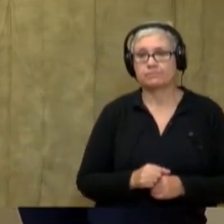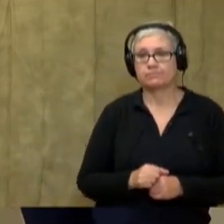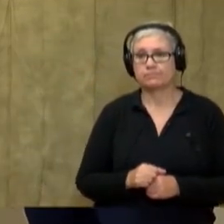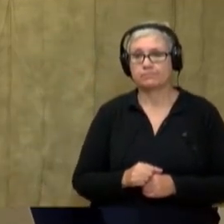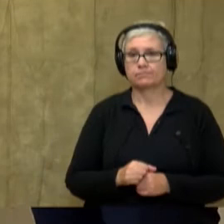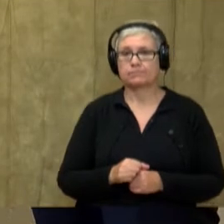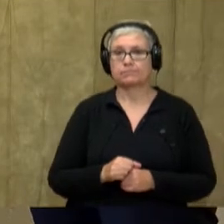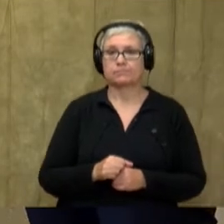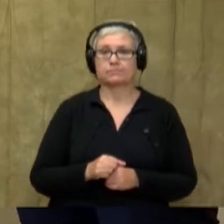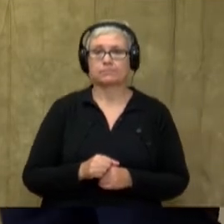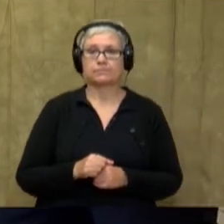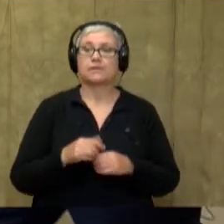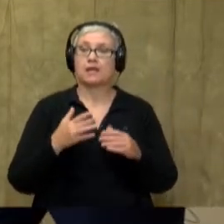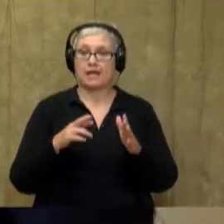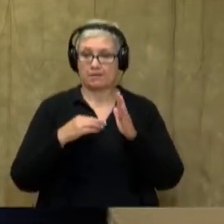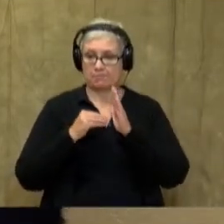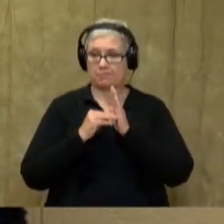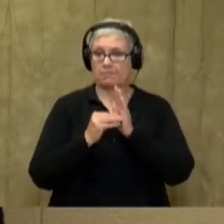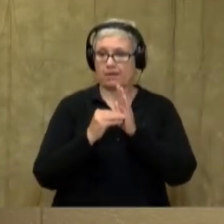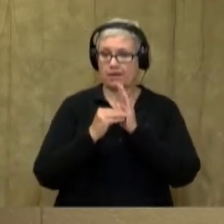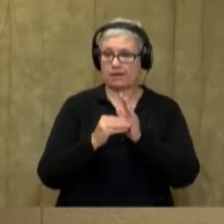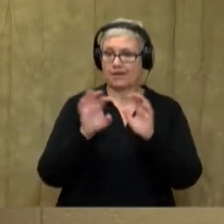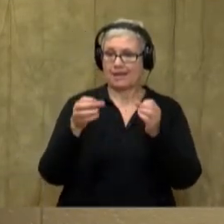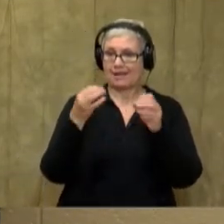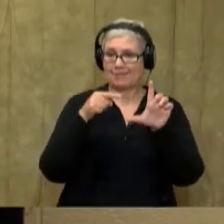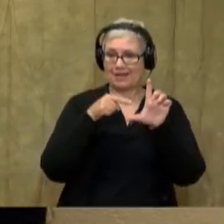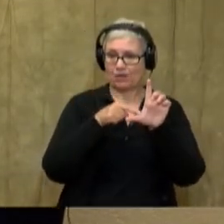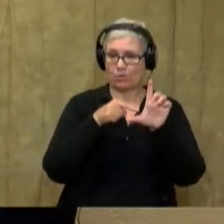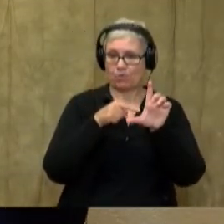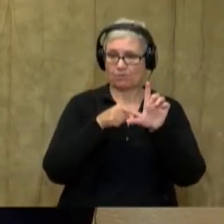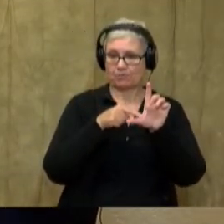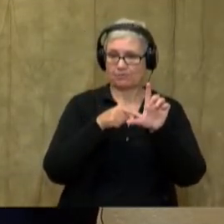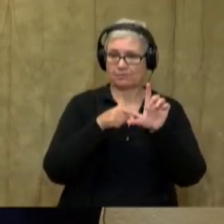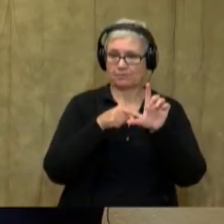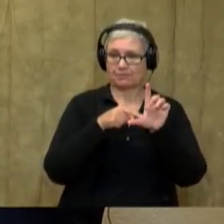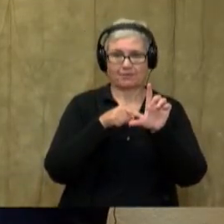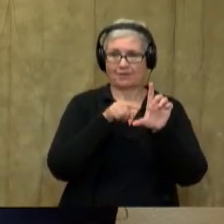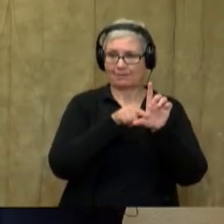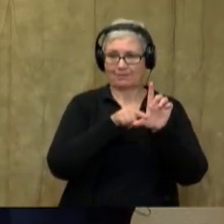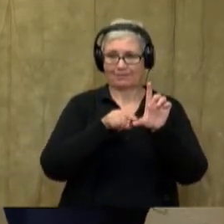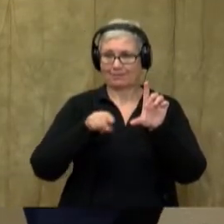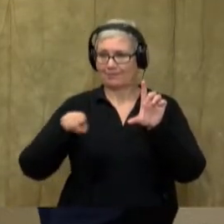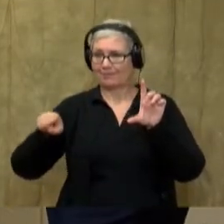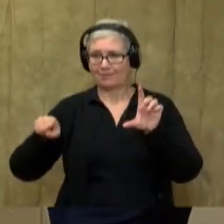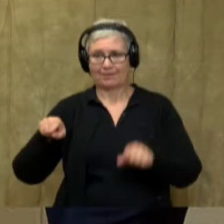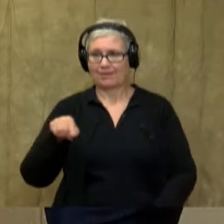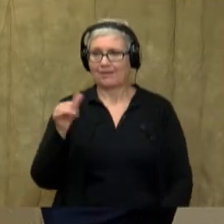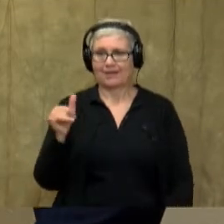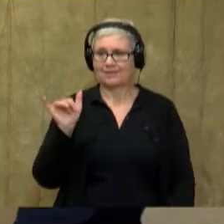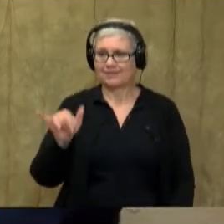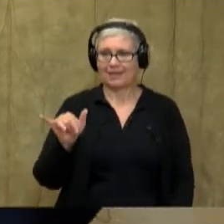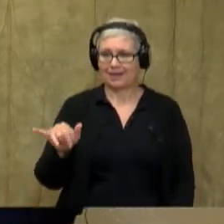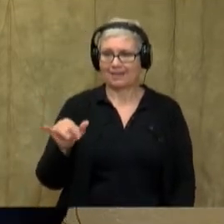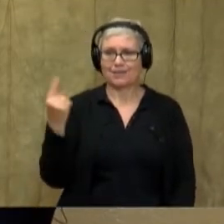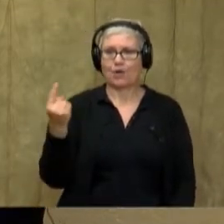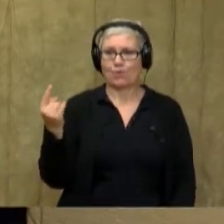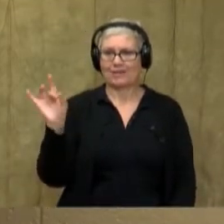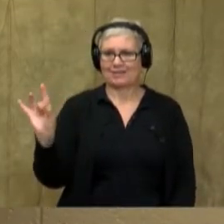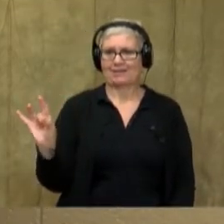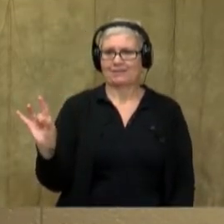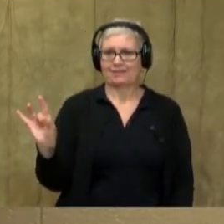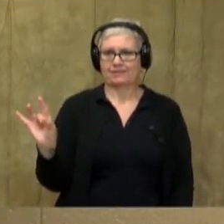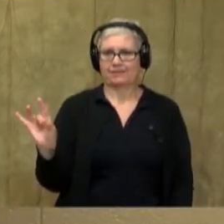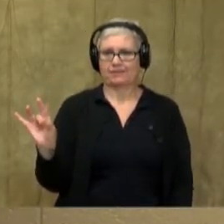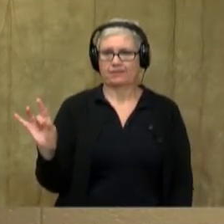I'm modeling the number of corners, and look at how it's staying constant. It doesn't change. It's always going to be 8. Whereas if I change the case number I'm looking